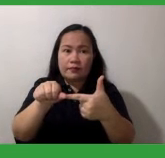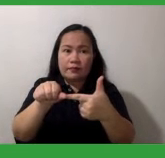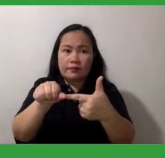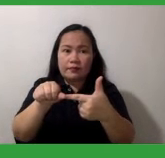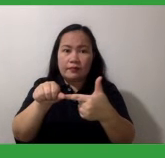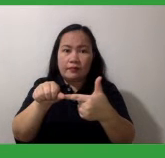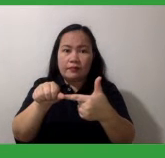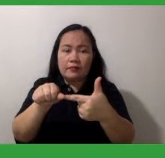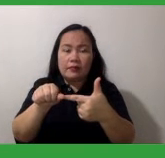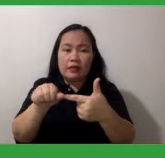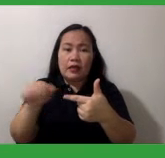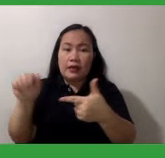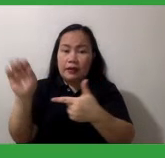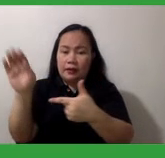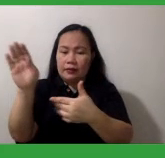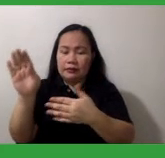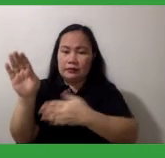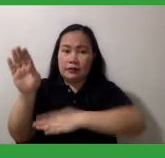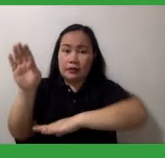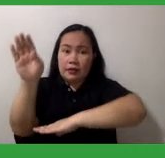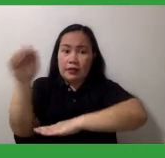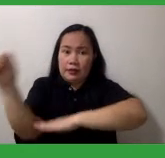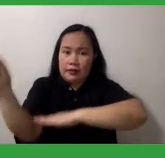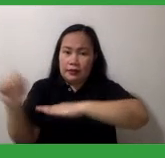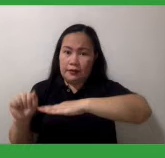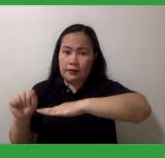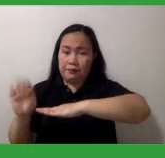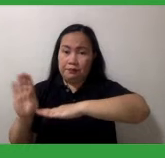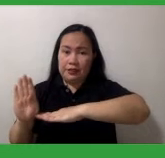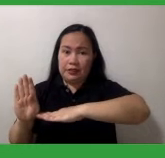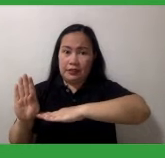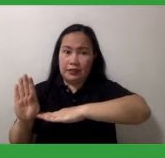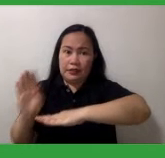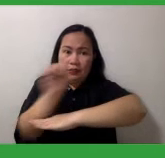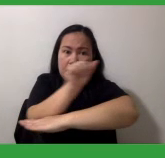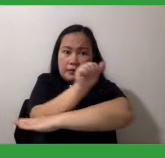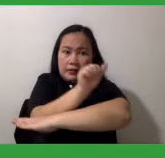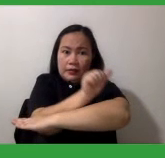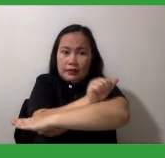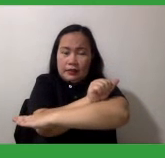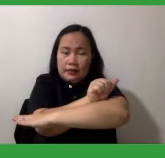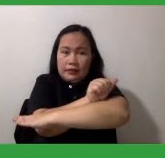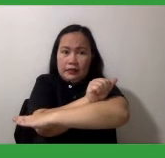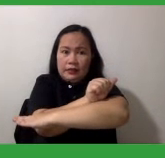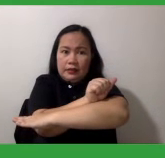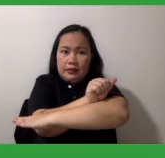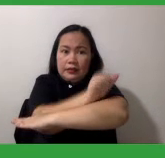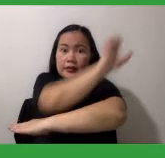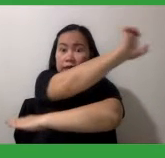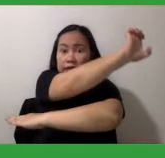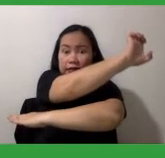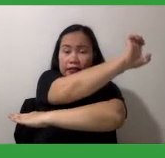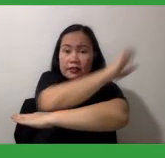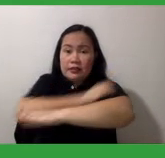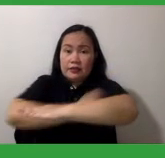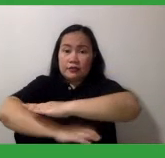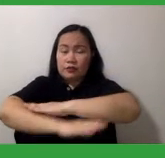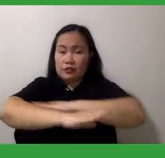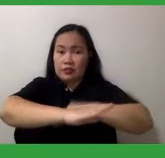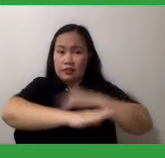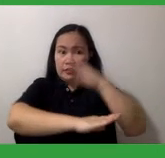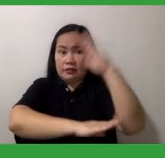So, BA or AB, and then, since kung mapapansin nyo yung isang letter natin is yung B, so dito